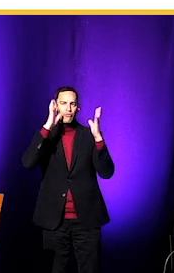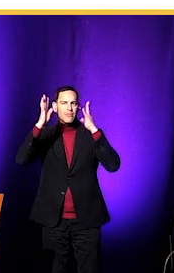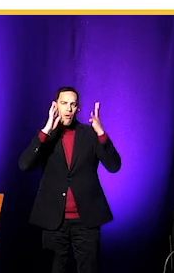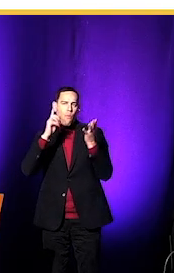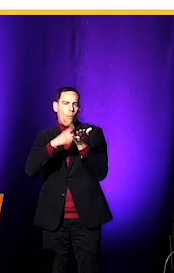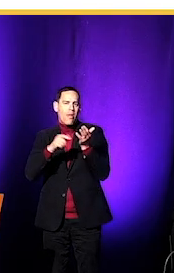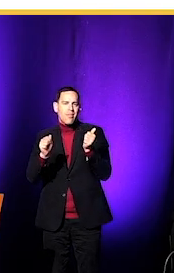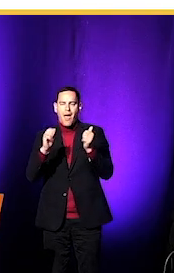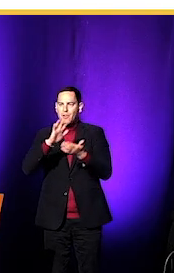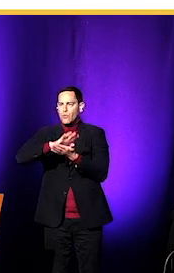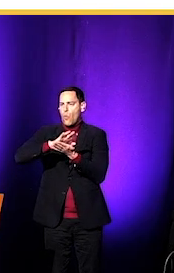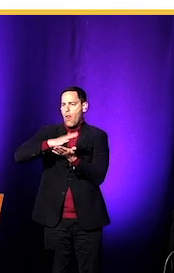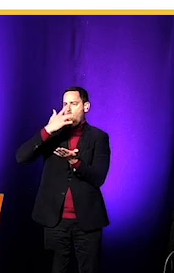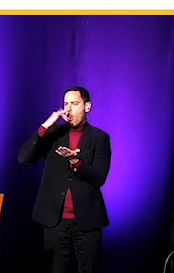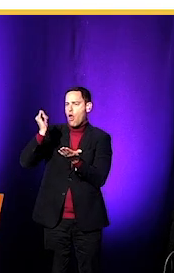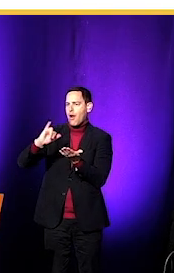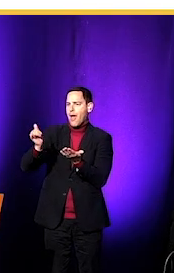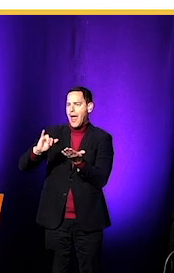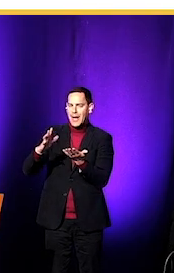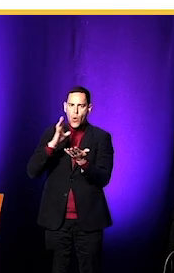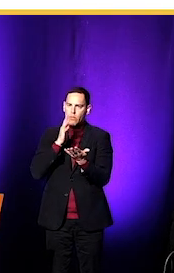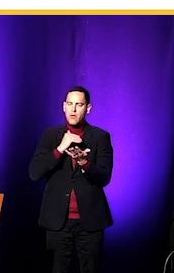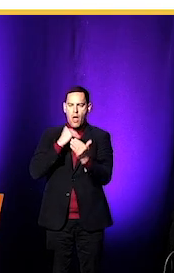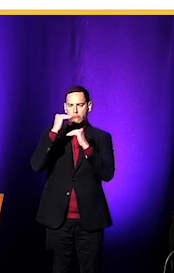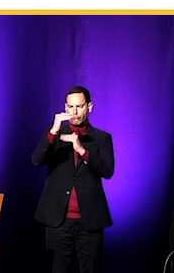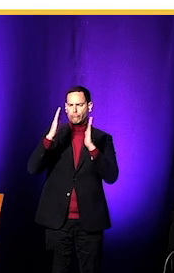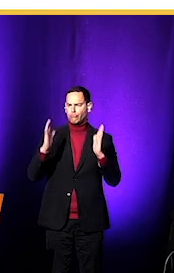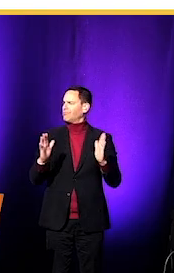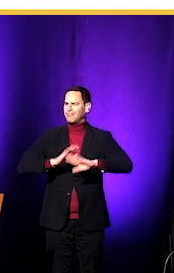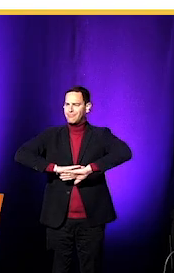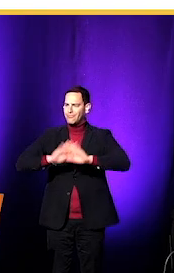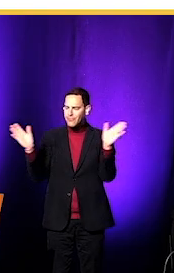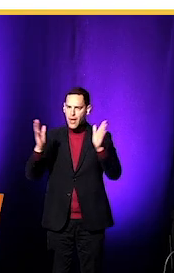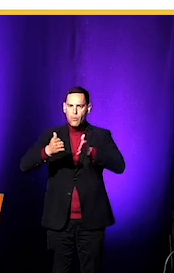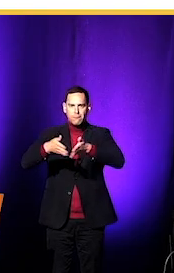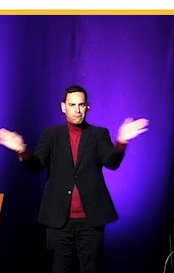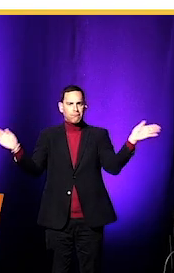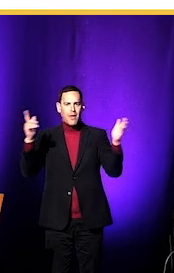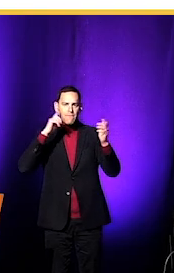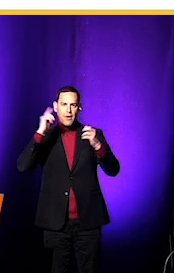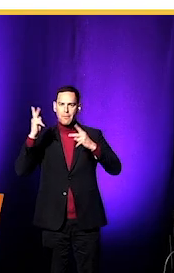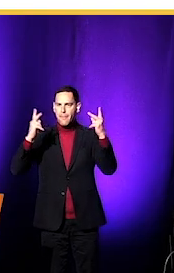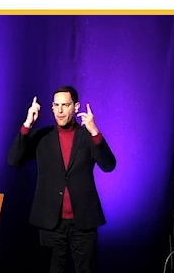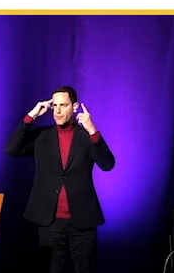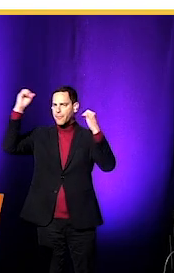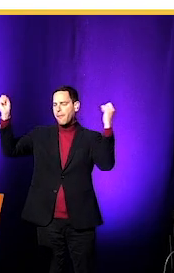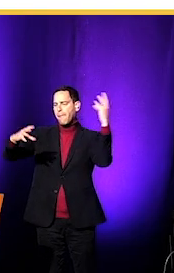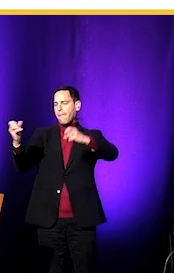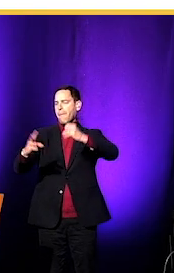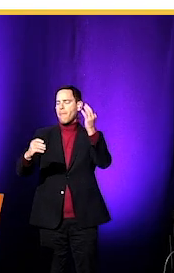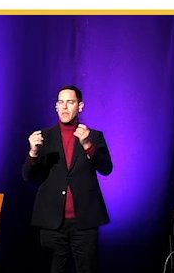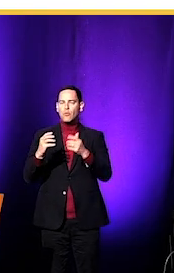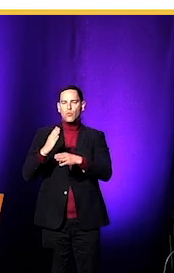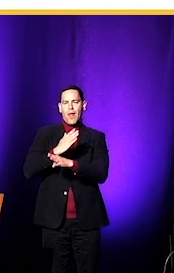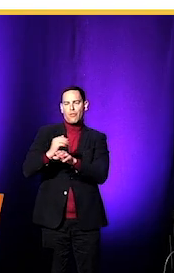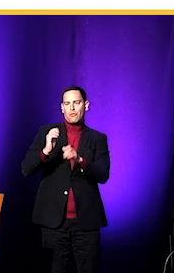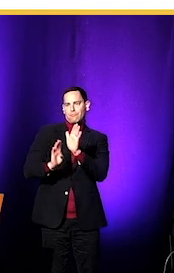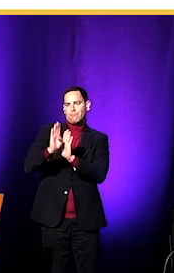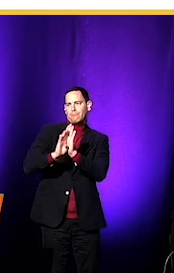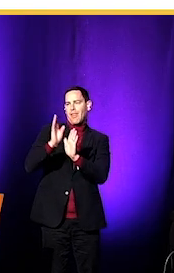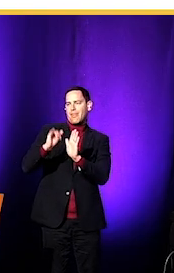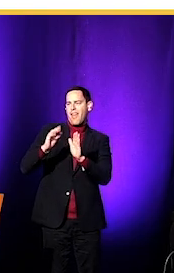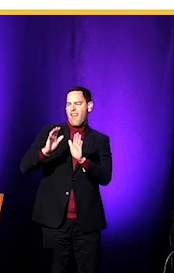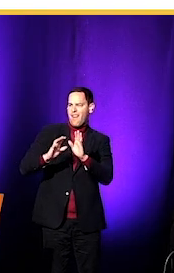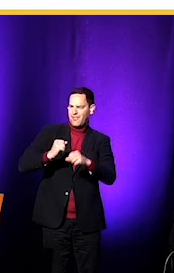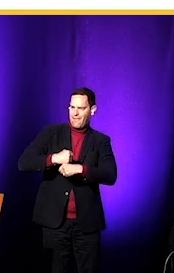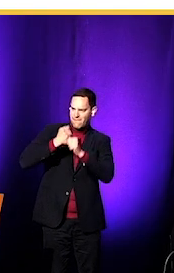was unbounded, with people, tools, and sensibilities mutually constituting their formation and resilience. So